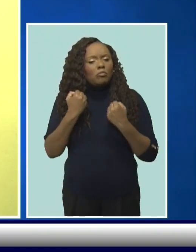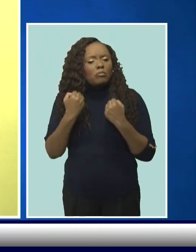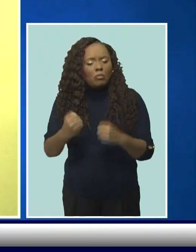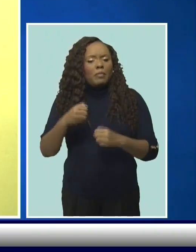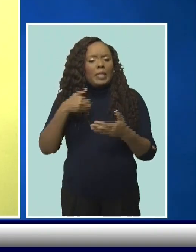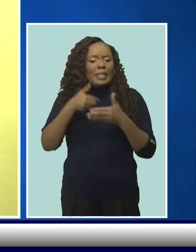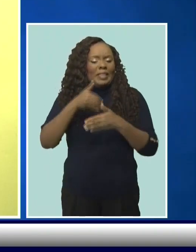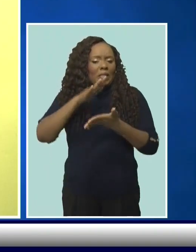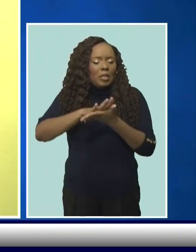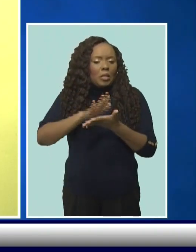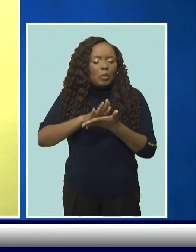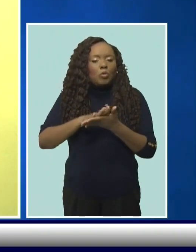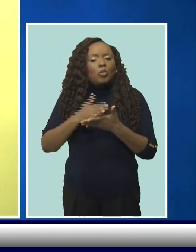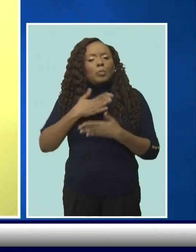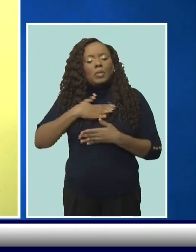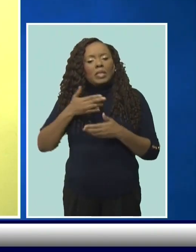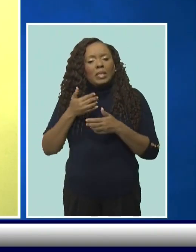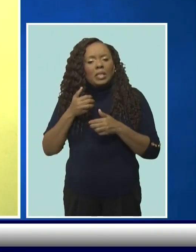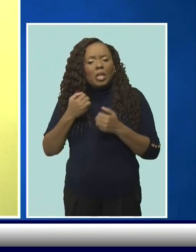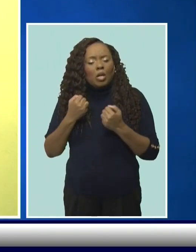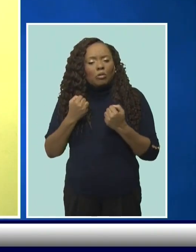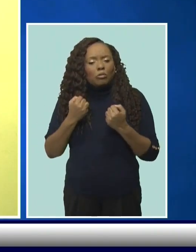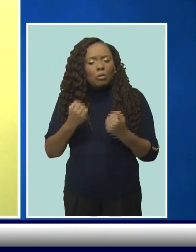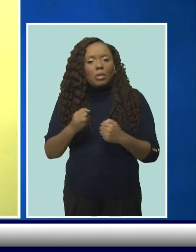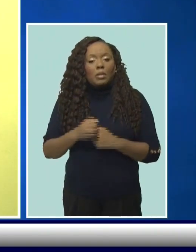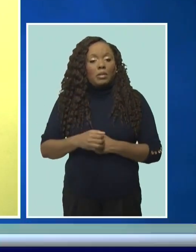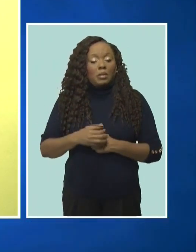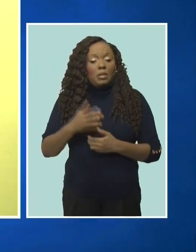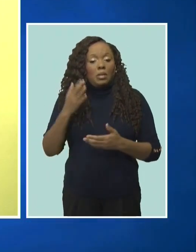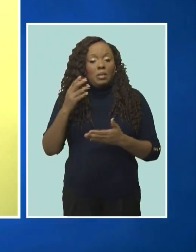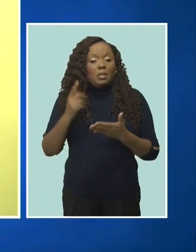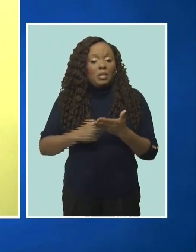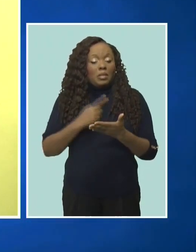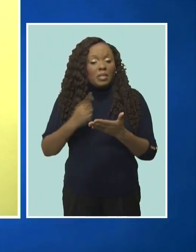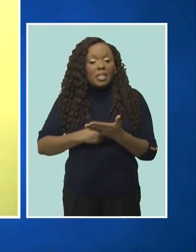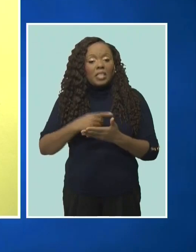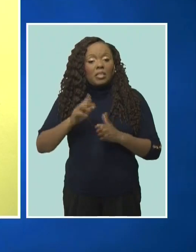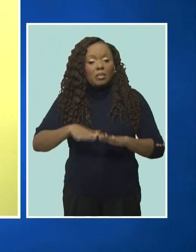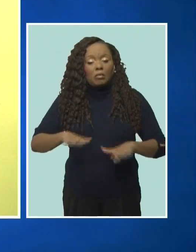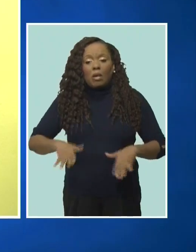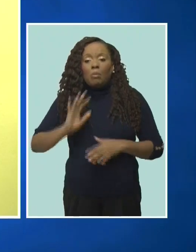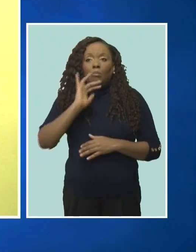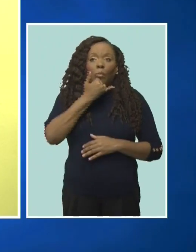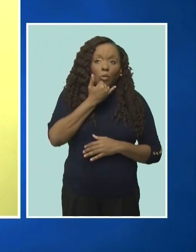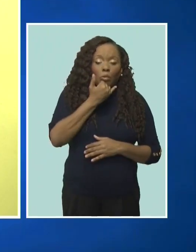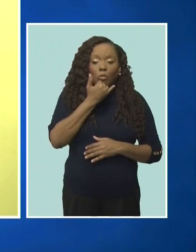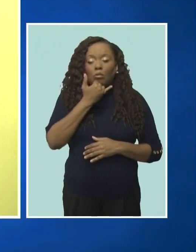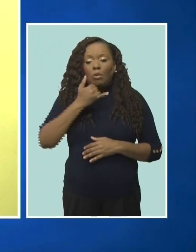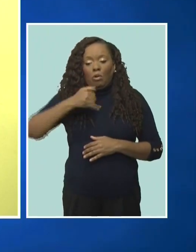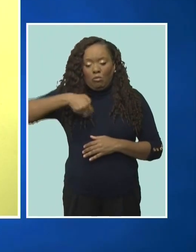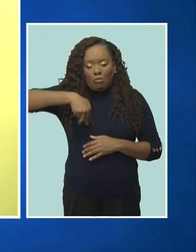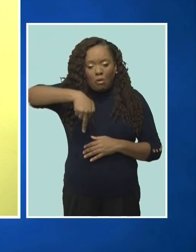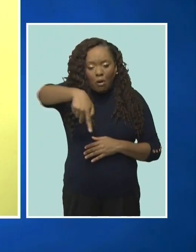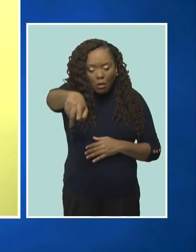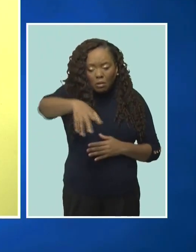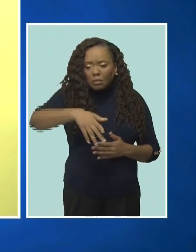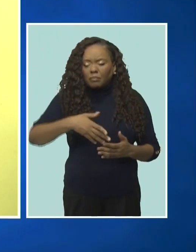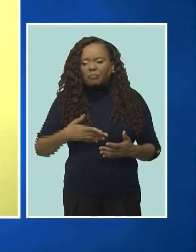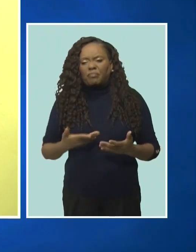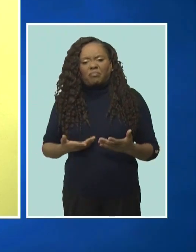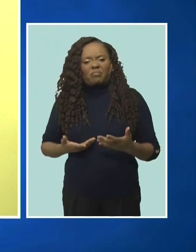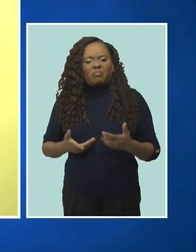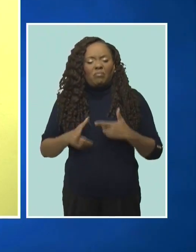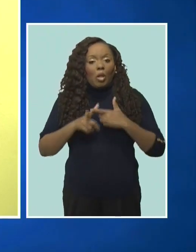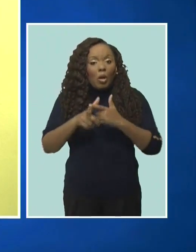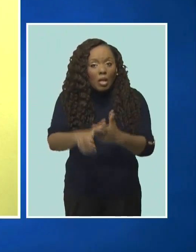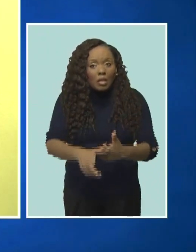Children sometimes make mistakes when crossing the road, when on the road, or otherwise. And